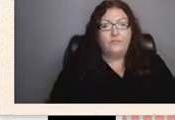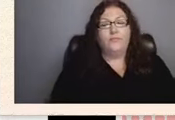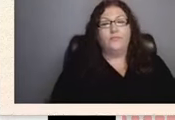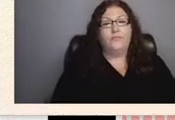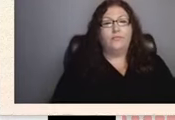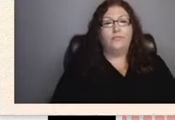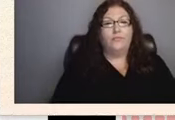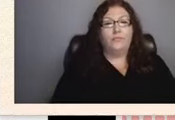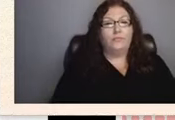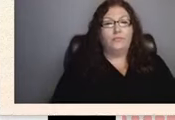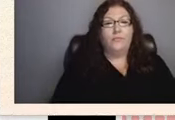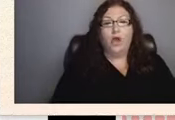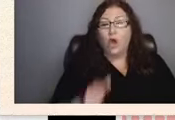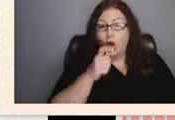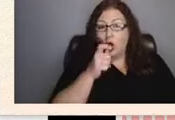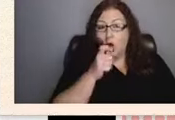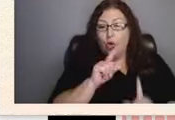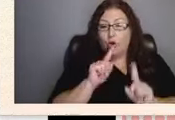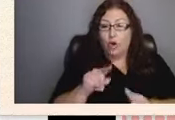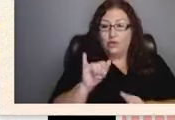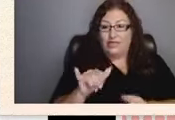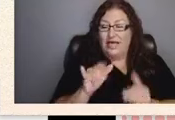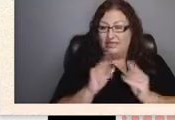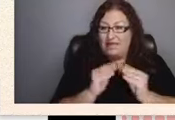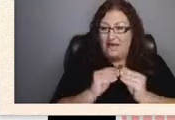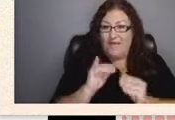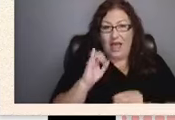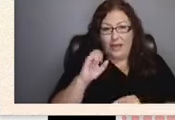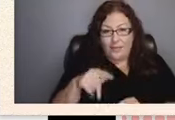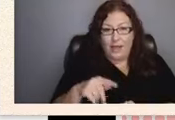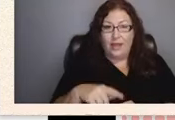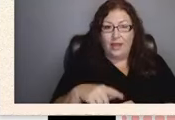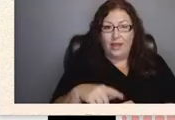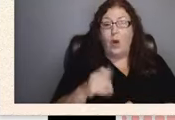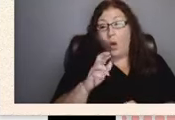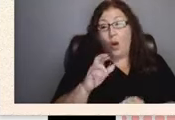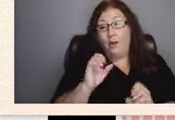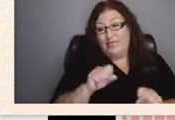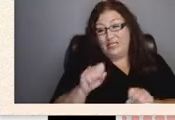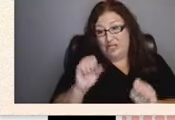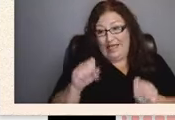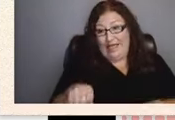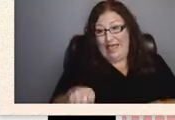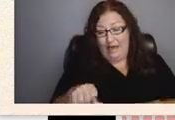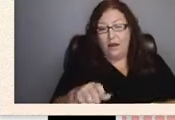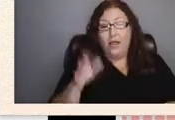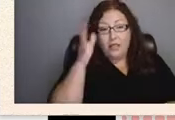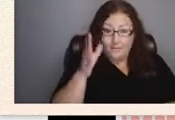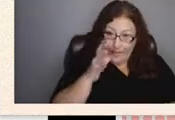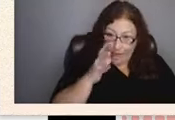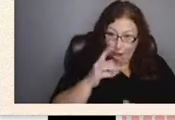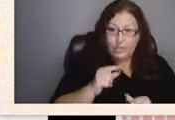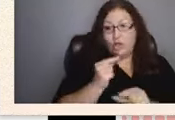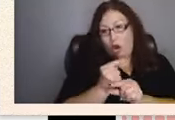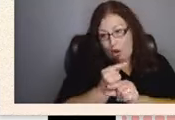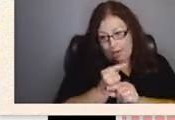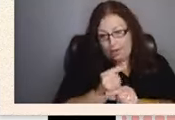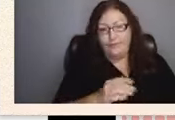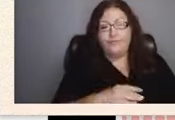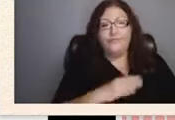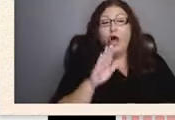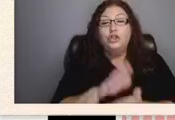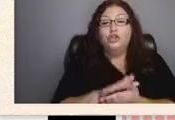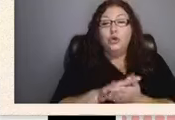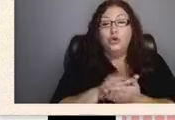And who attends the staffing and IEP, or who can potentially attend? So the parents and guardians, a school